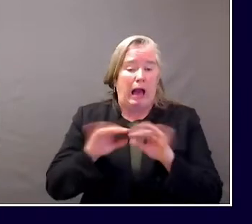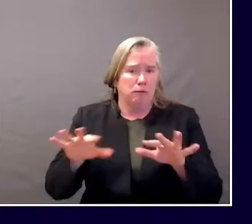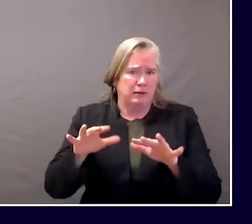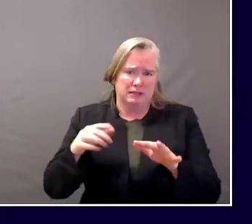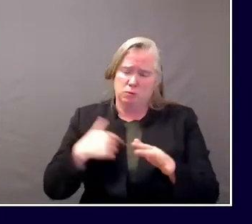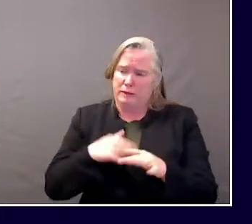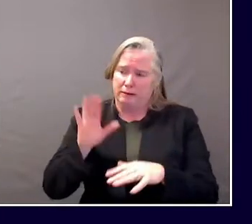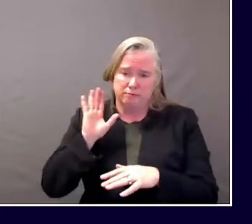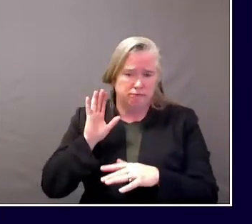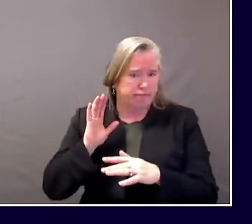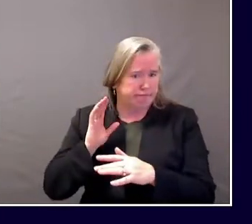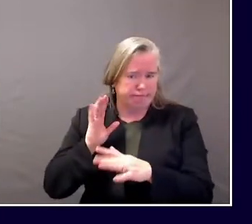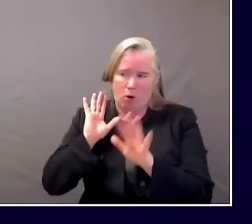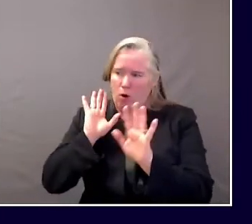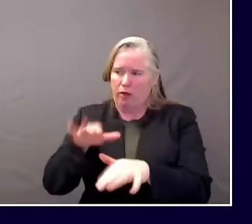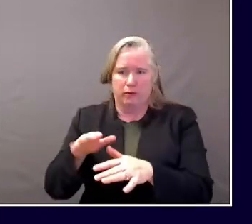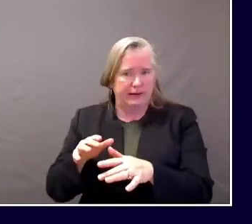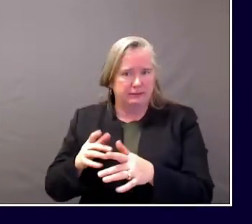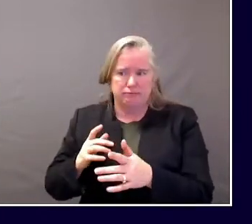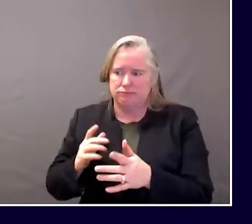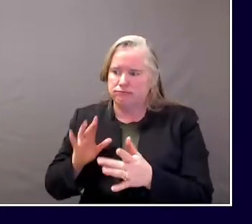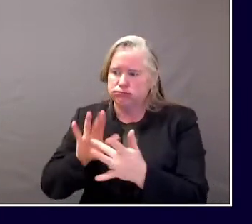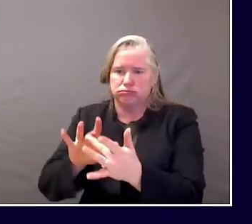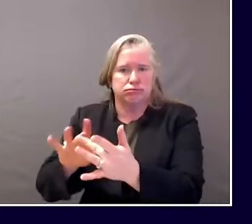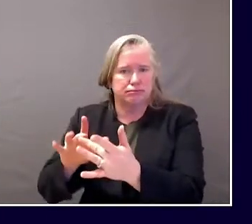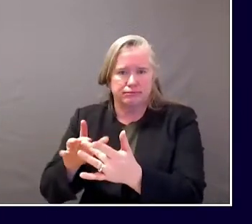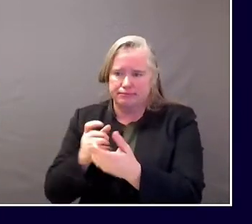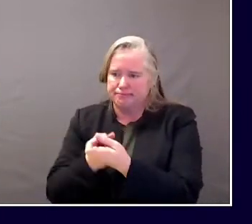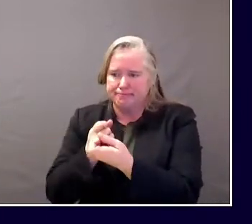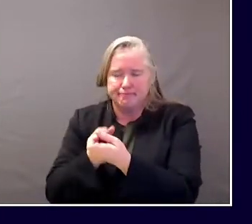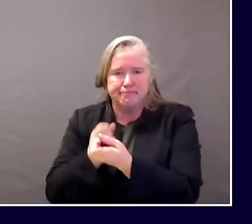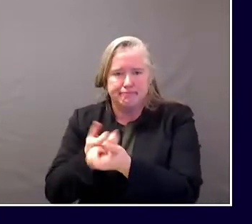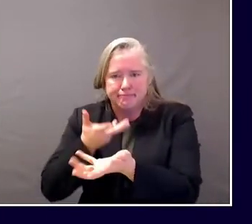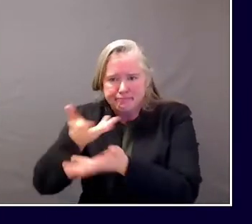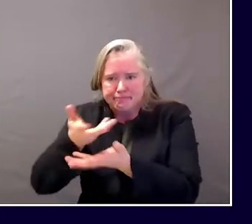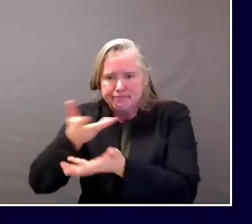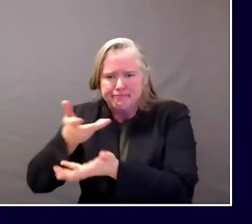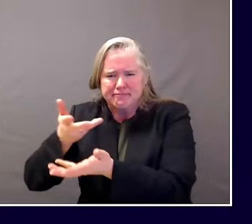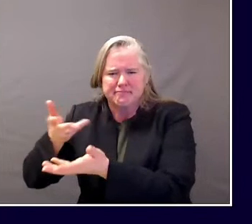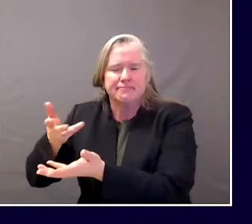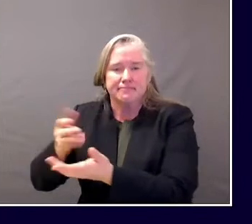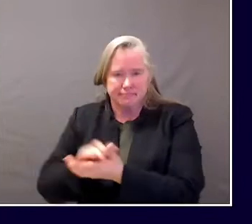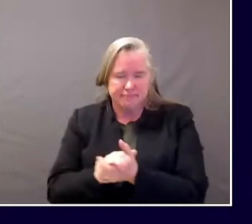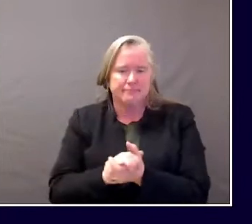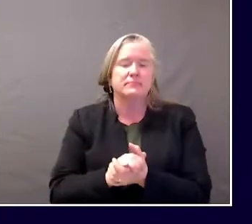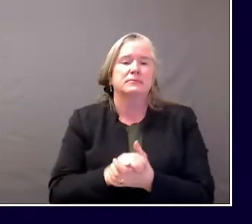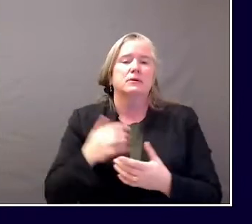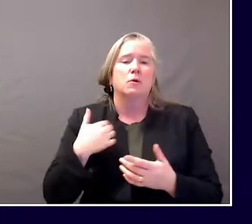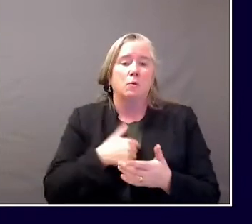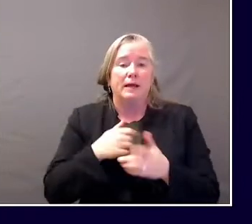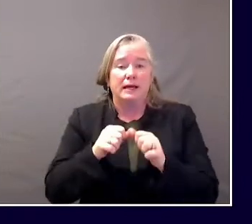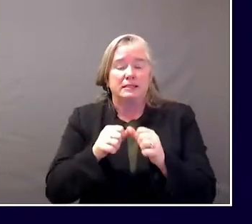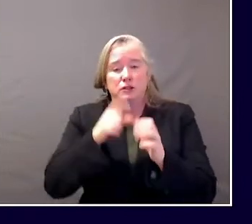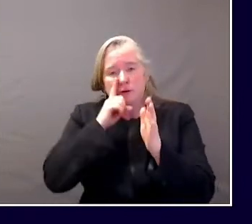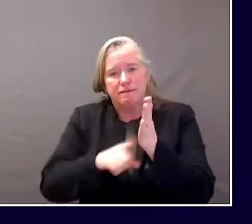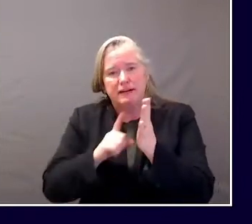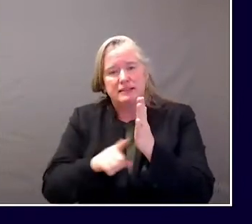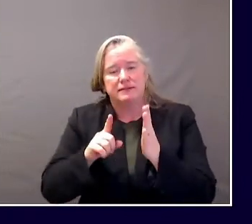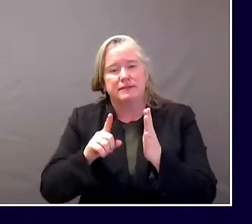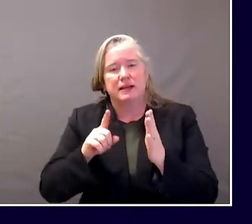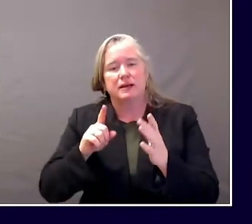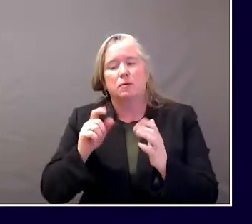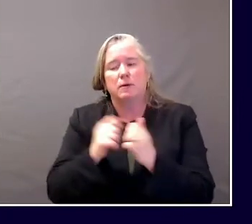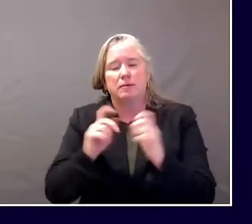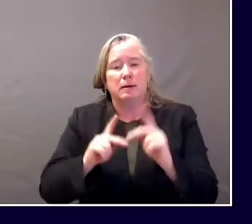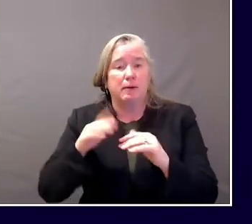we've, again, turned up the dial there. And we continue to investigate cases among individuals who are over the age of